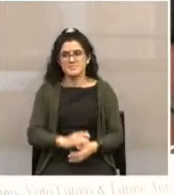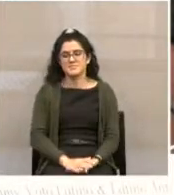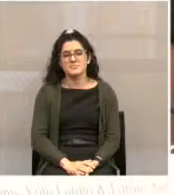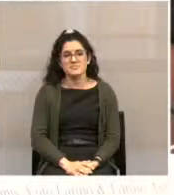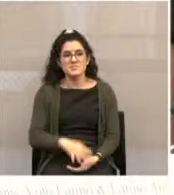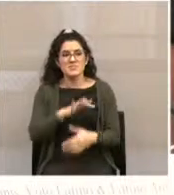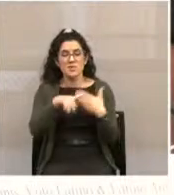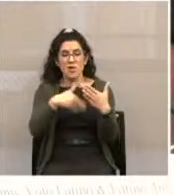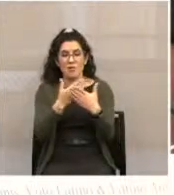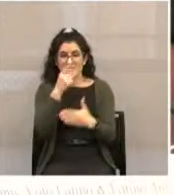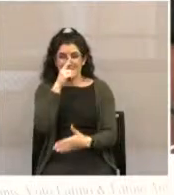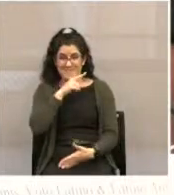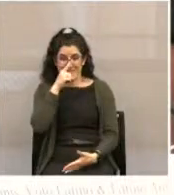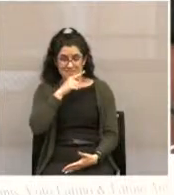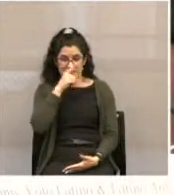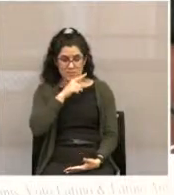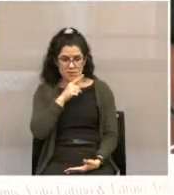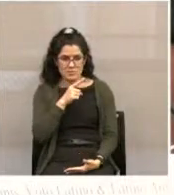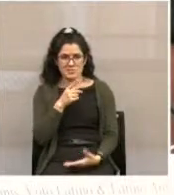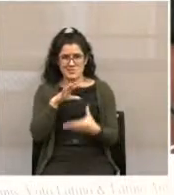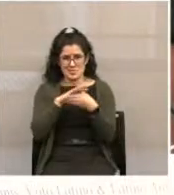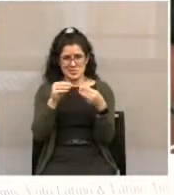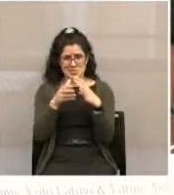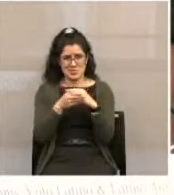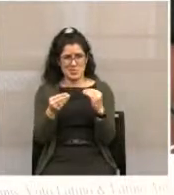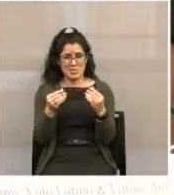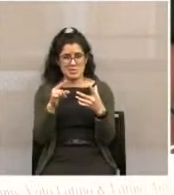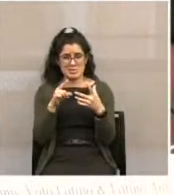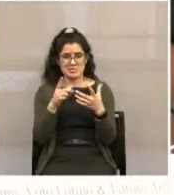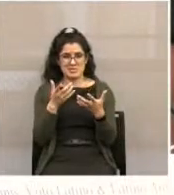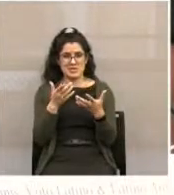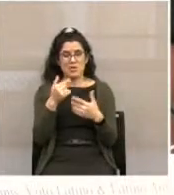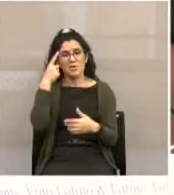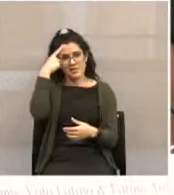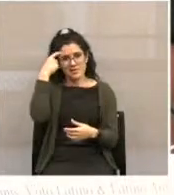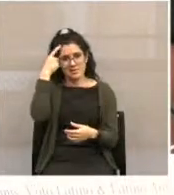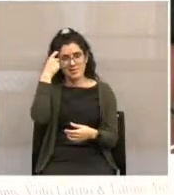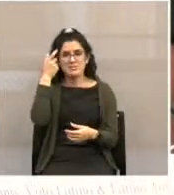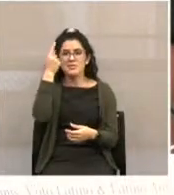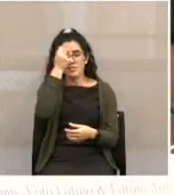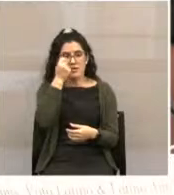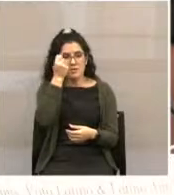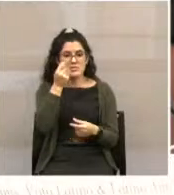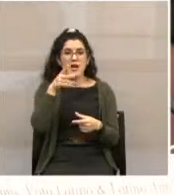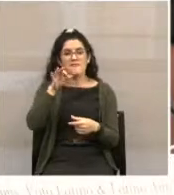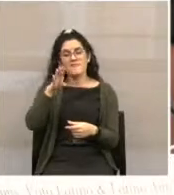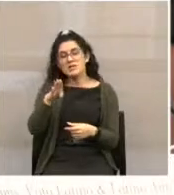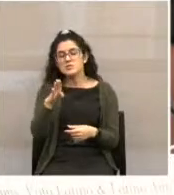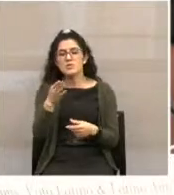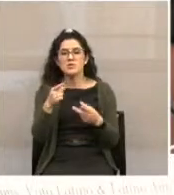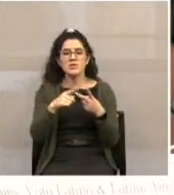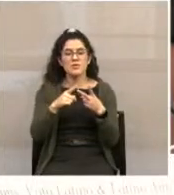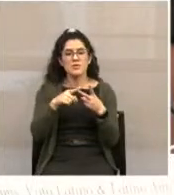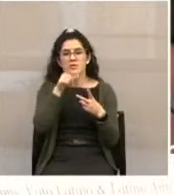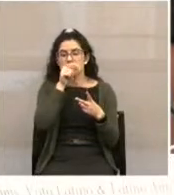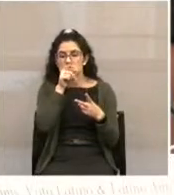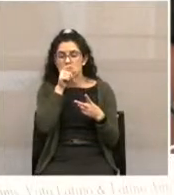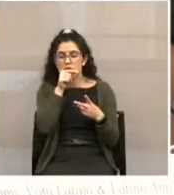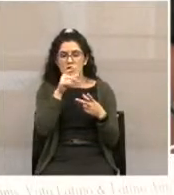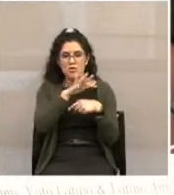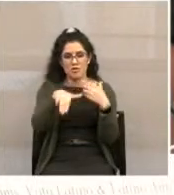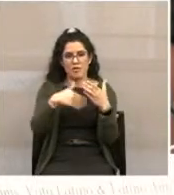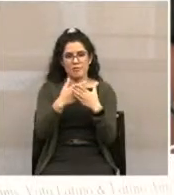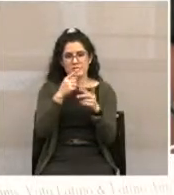false narratives started off on known conspiratorial Facebook pages, Twitter accounts, websites, and other social